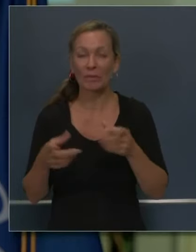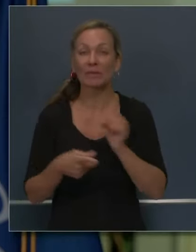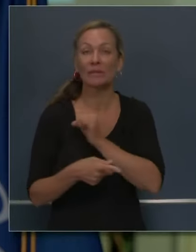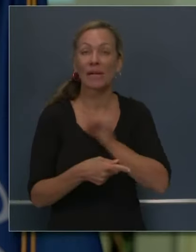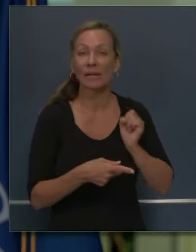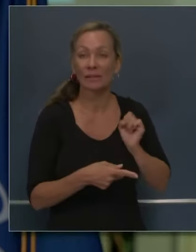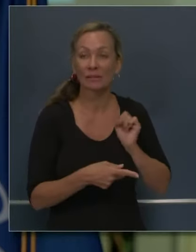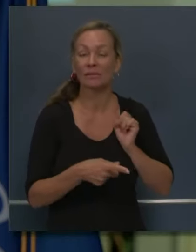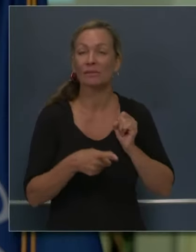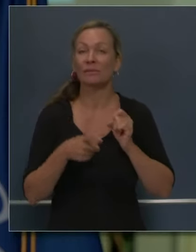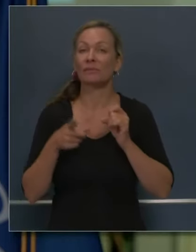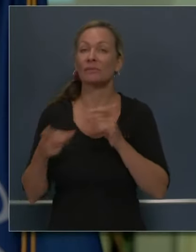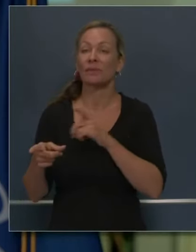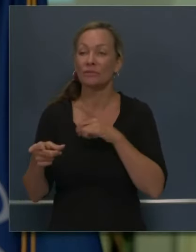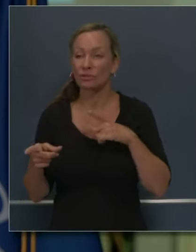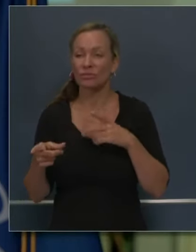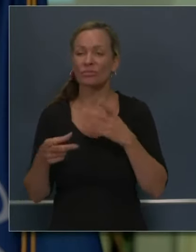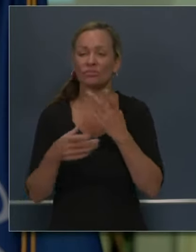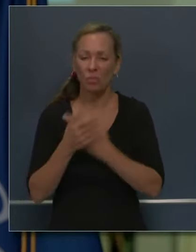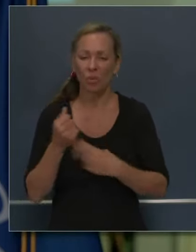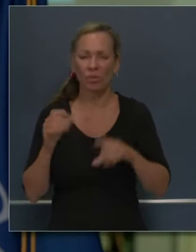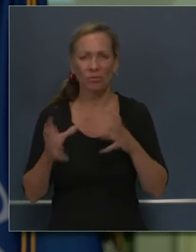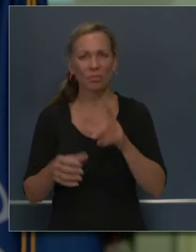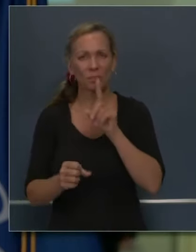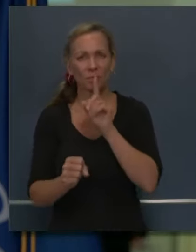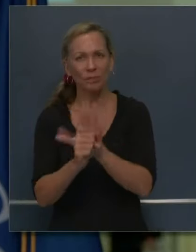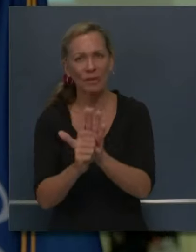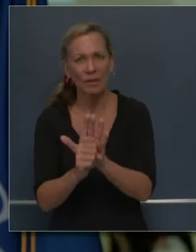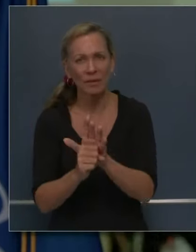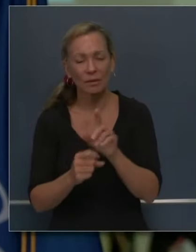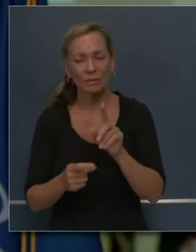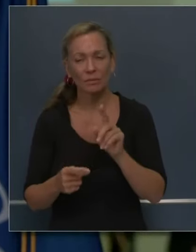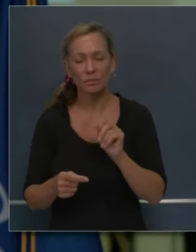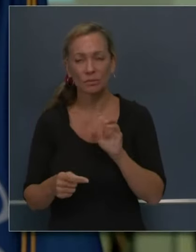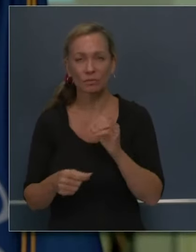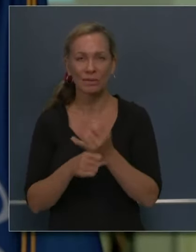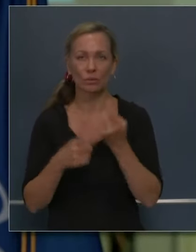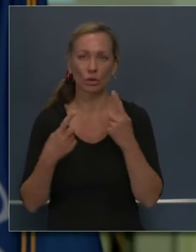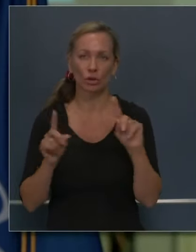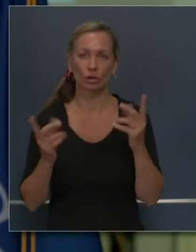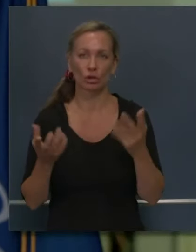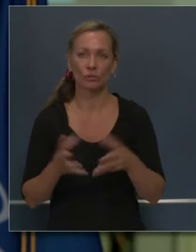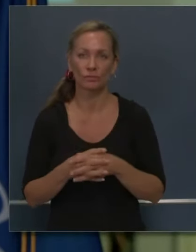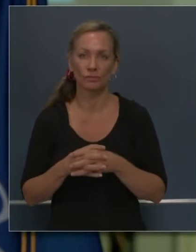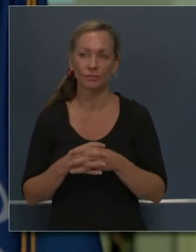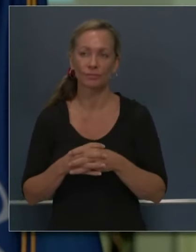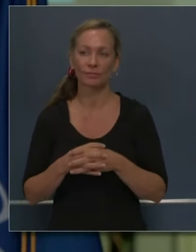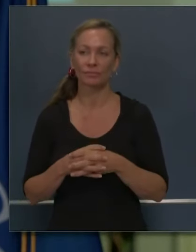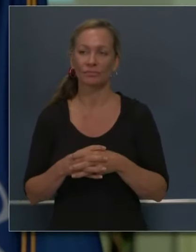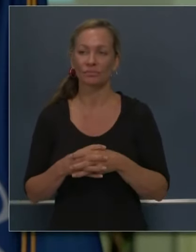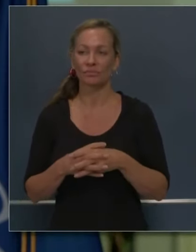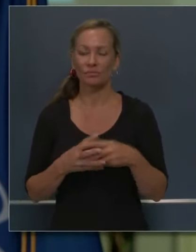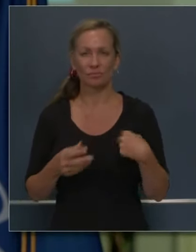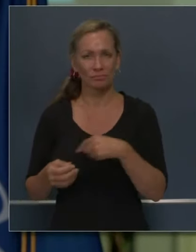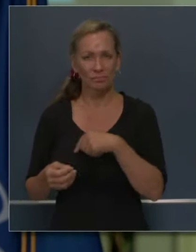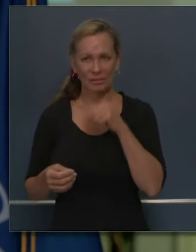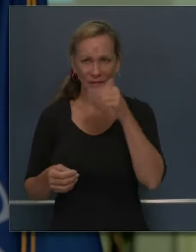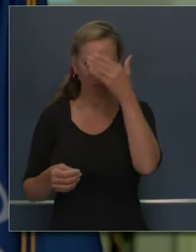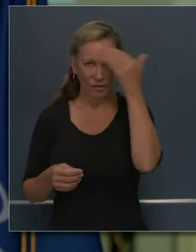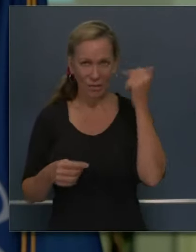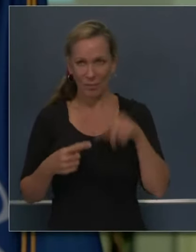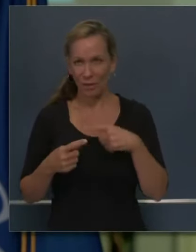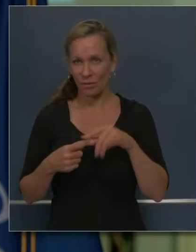the same. And so while it doesn't get the kind of attention a lot of other things do, it's certainly a big part of our focus and